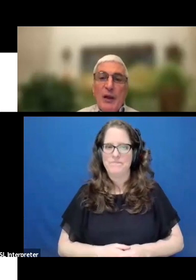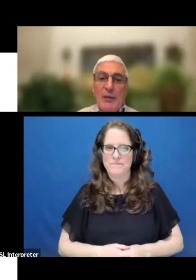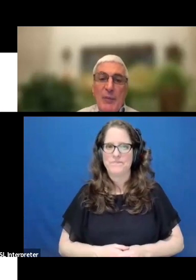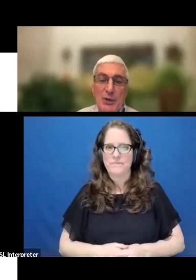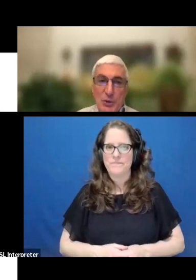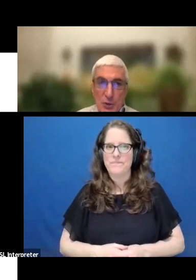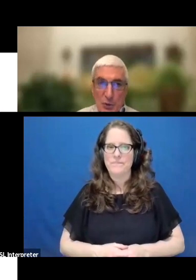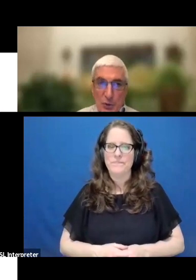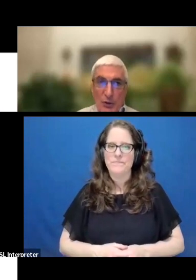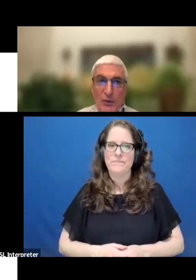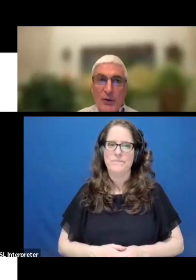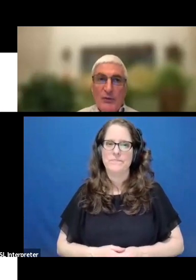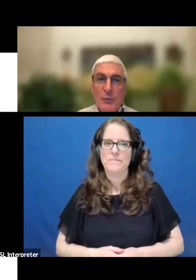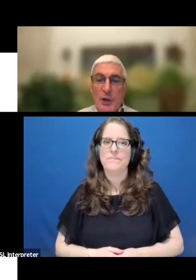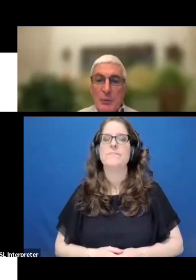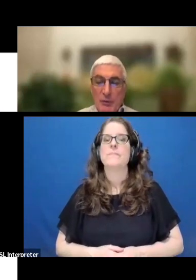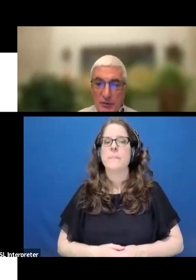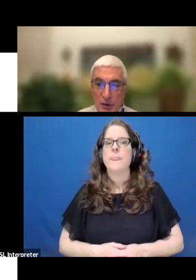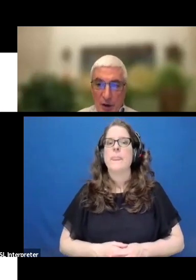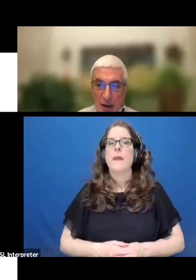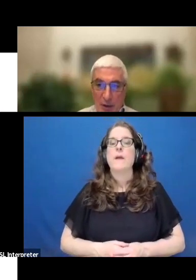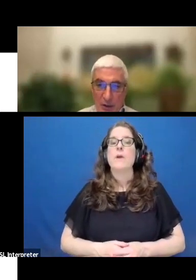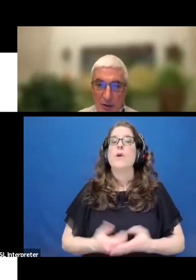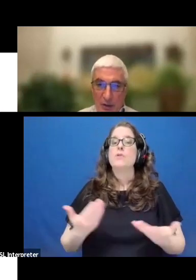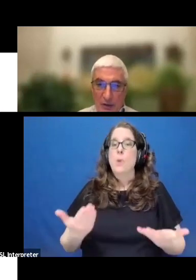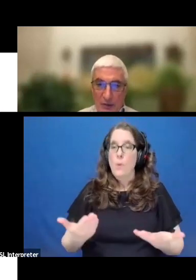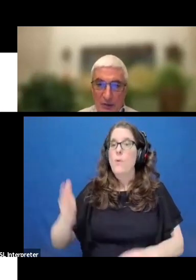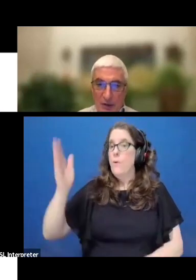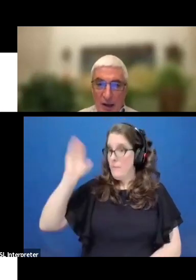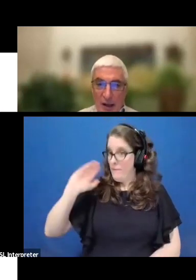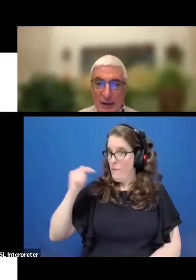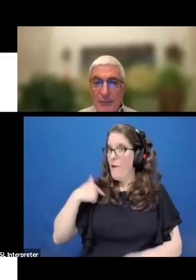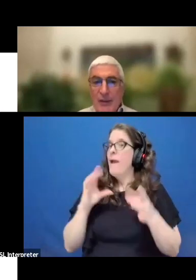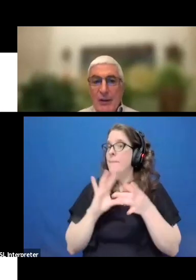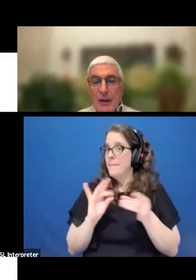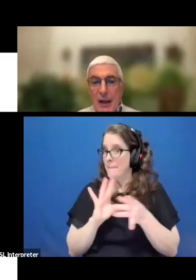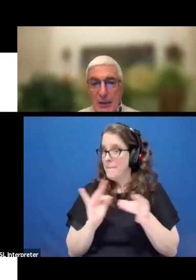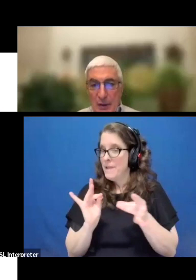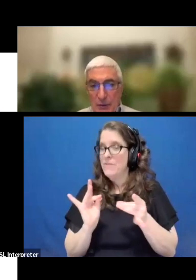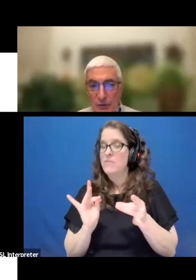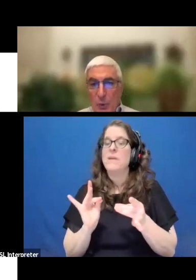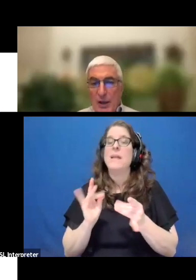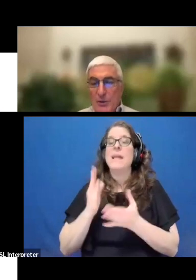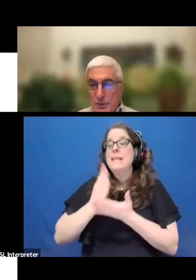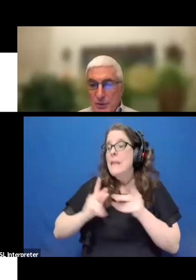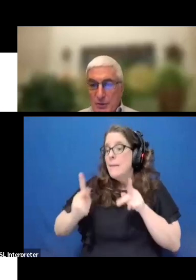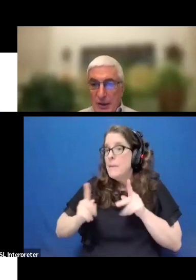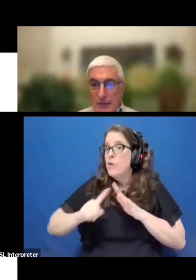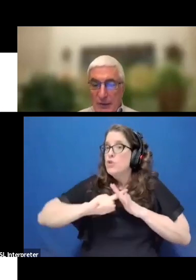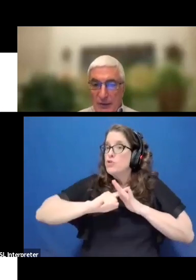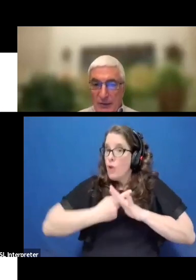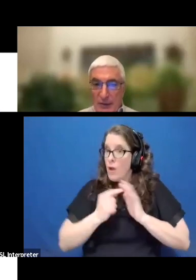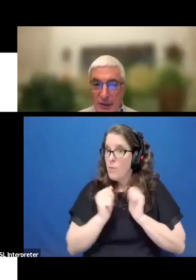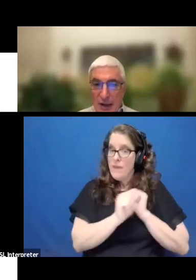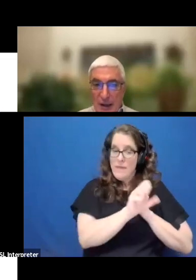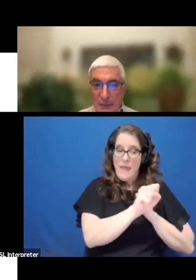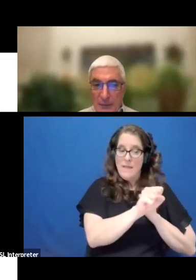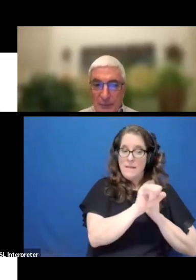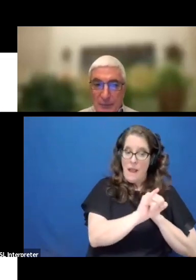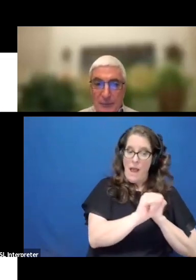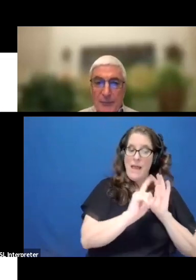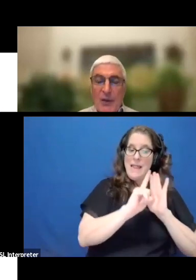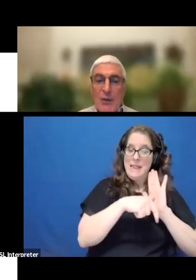So I mentioned earlier that some people start out on SSI and then switch to